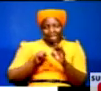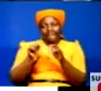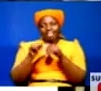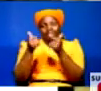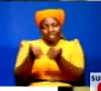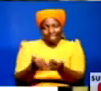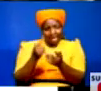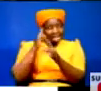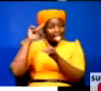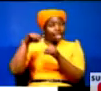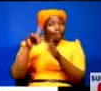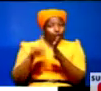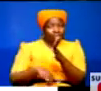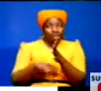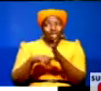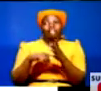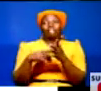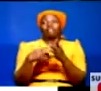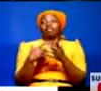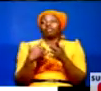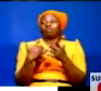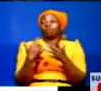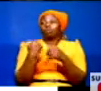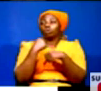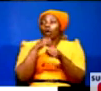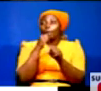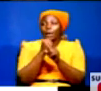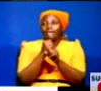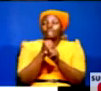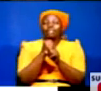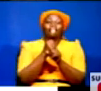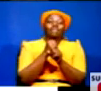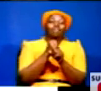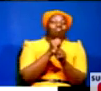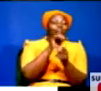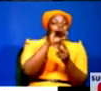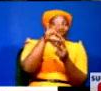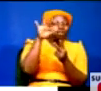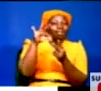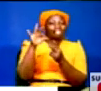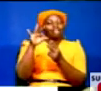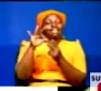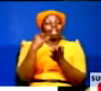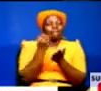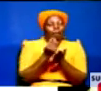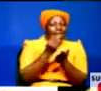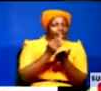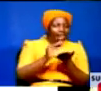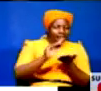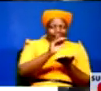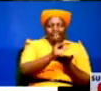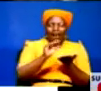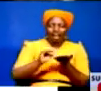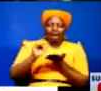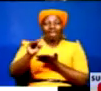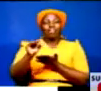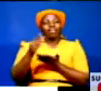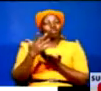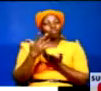rationalize what is priority and allocating monies to that, trying to see